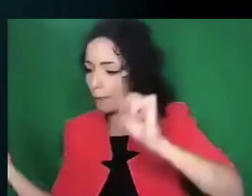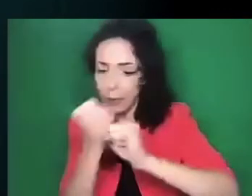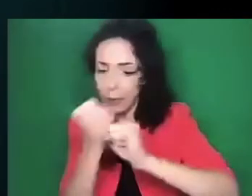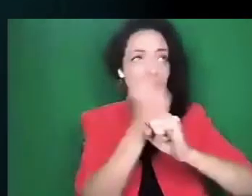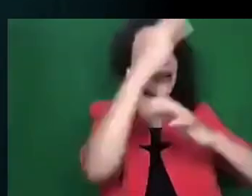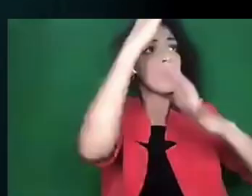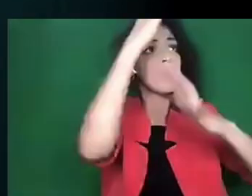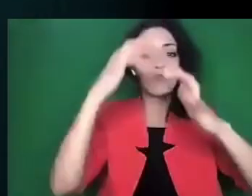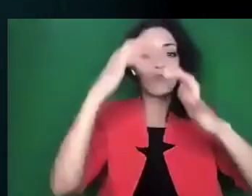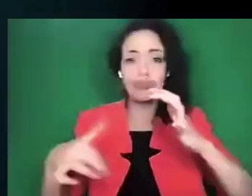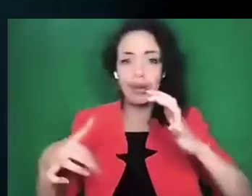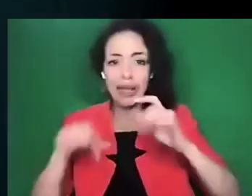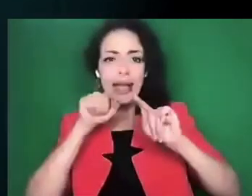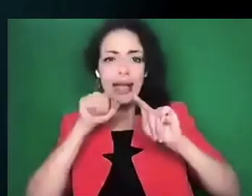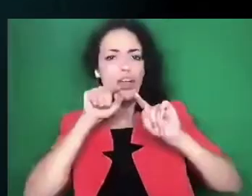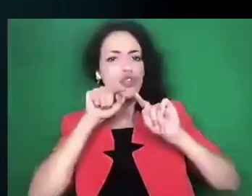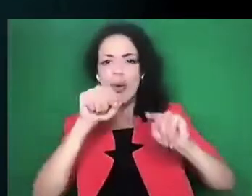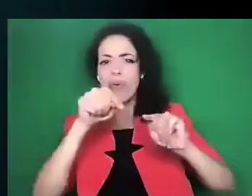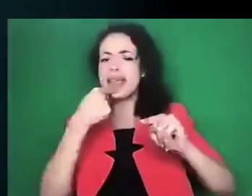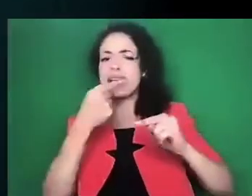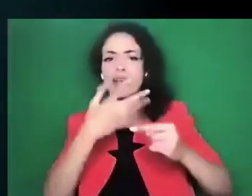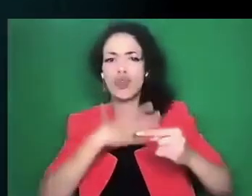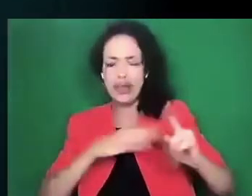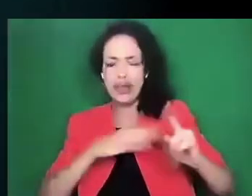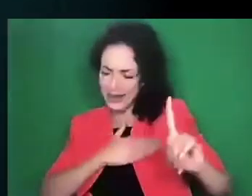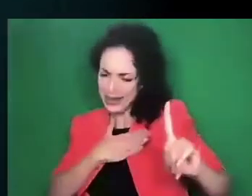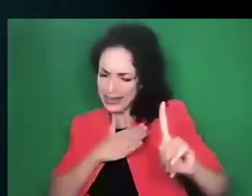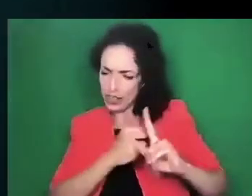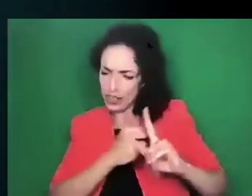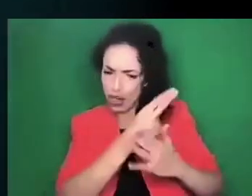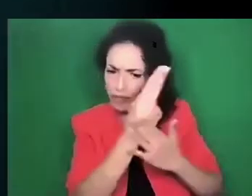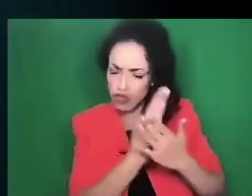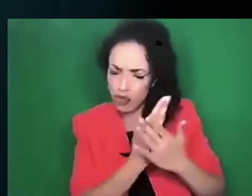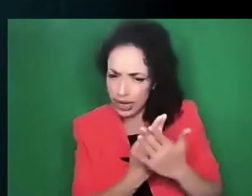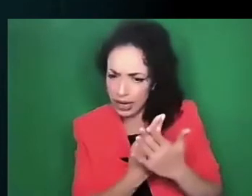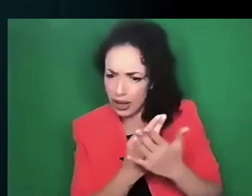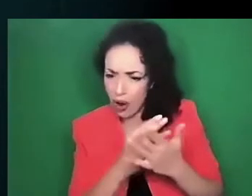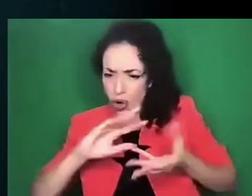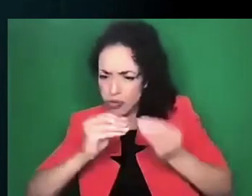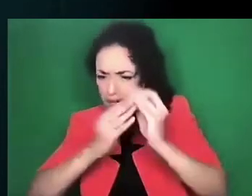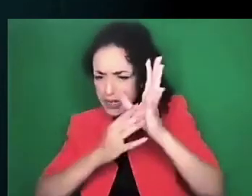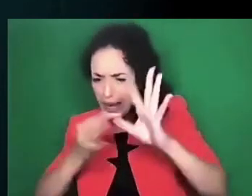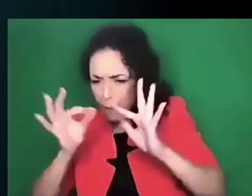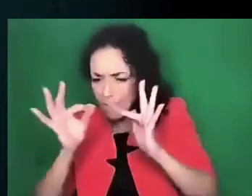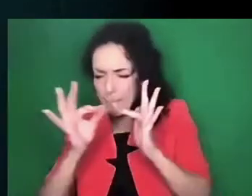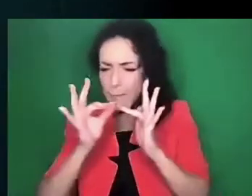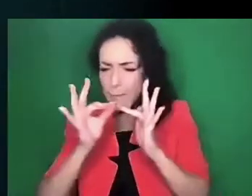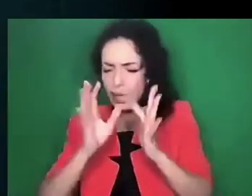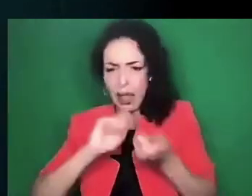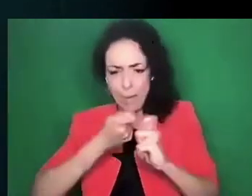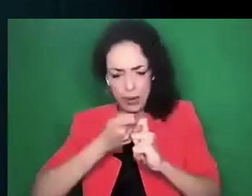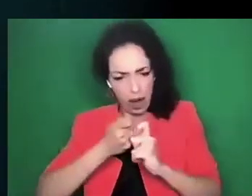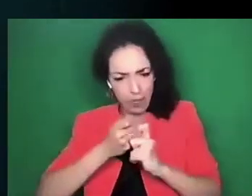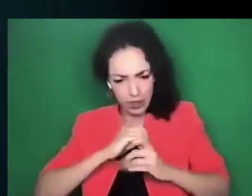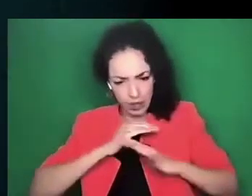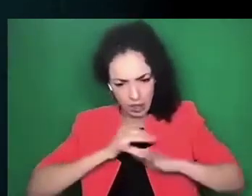of drawing or mapping that underlines the unnoticed and becomes a thread that anchors the interior to the